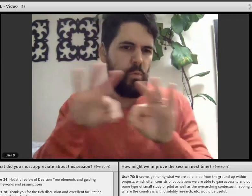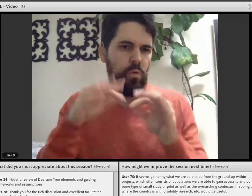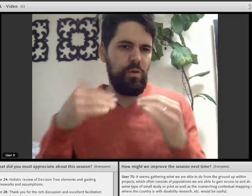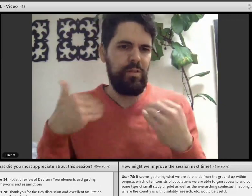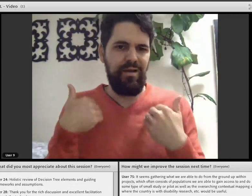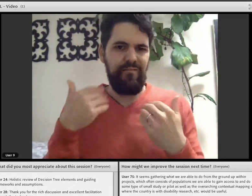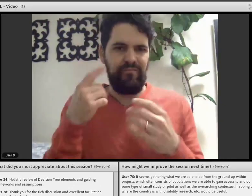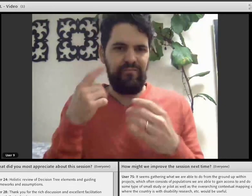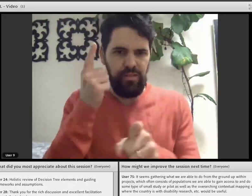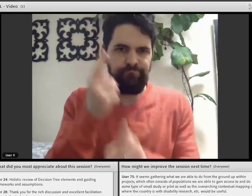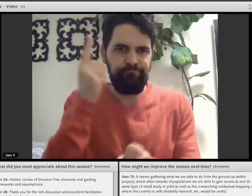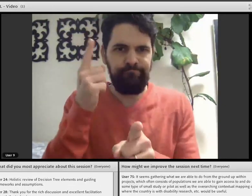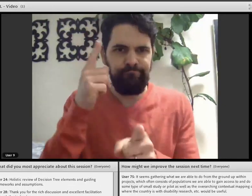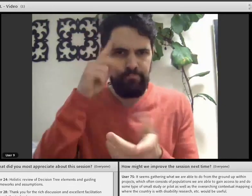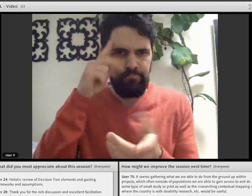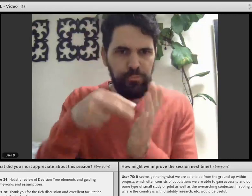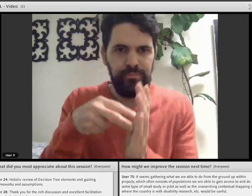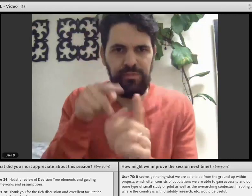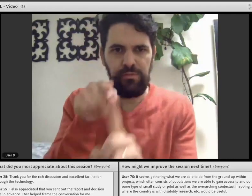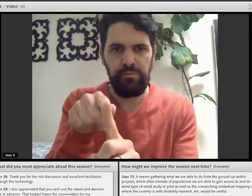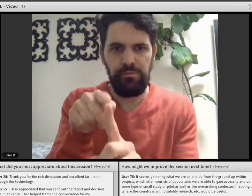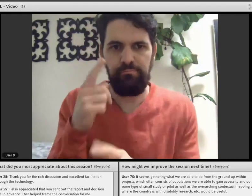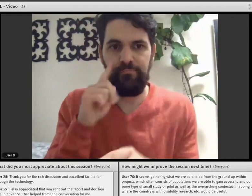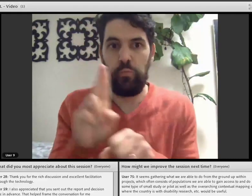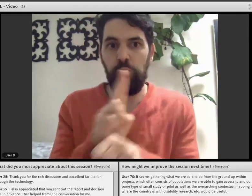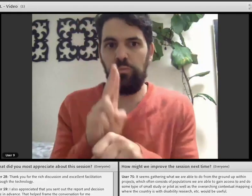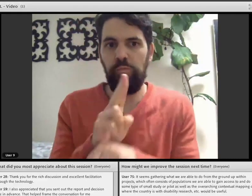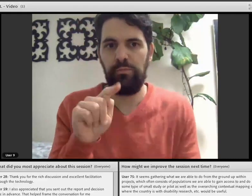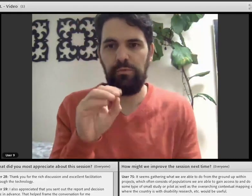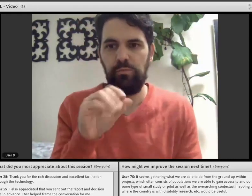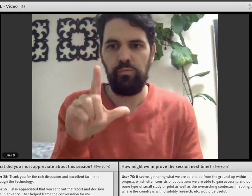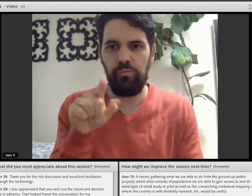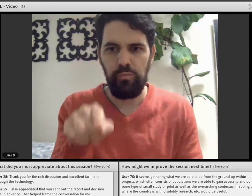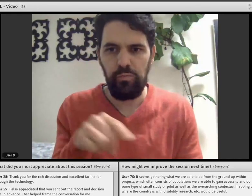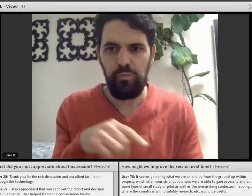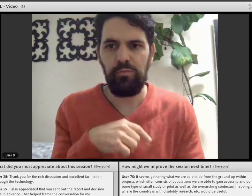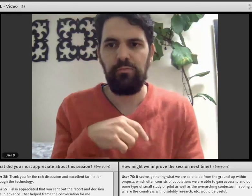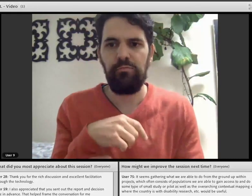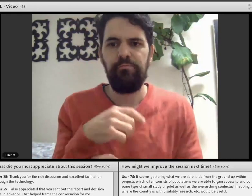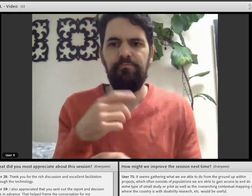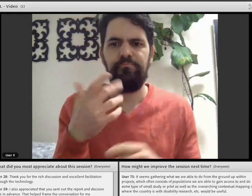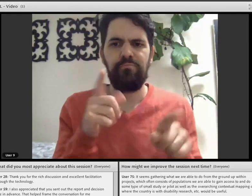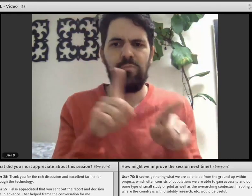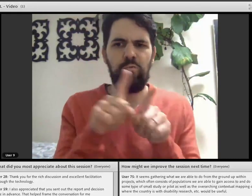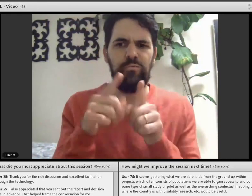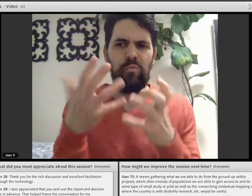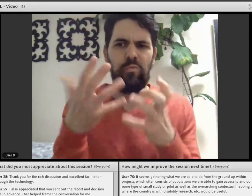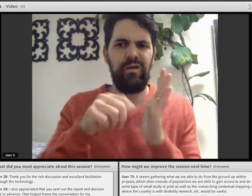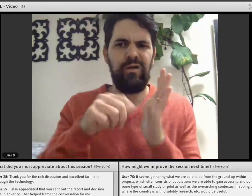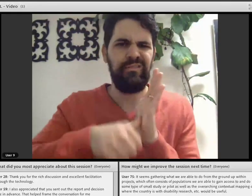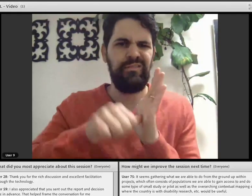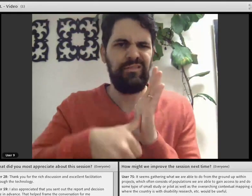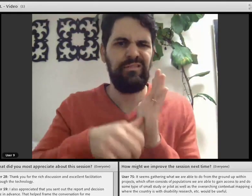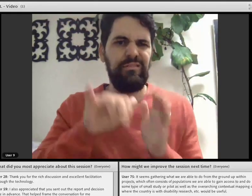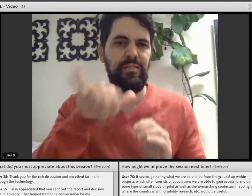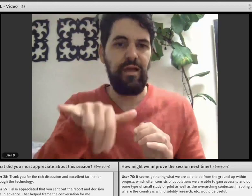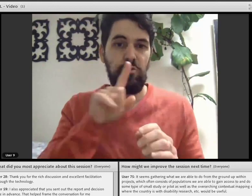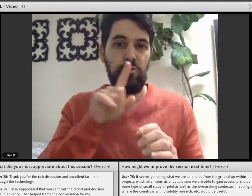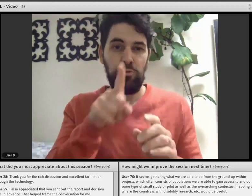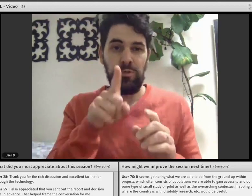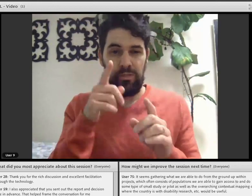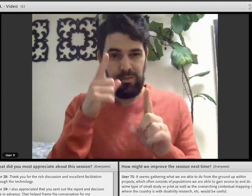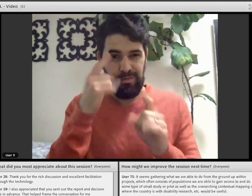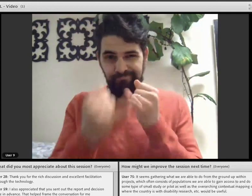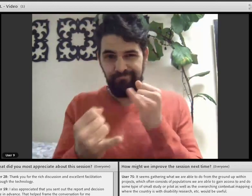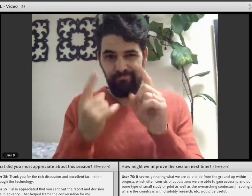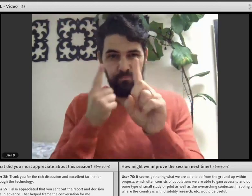that there's a lot of shared understanding in terms of the purpose of the tools, and that it's very important to have your